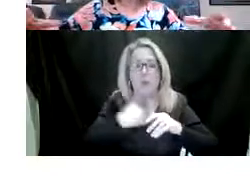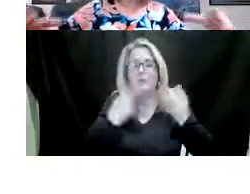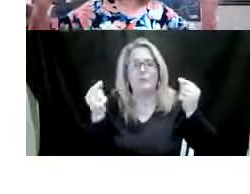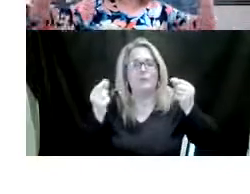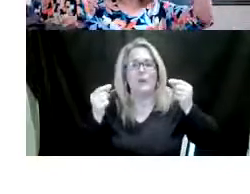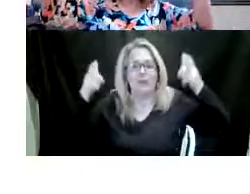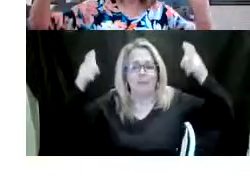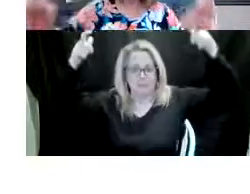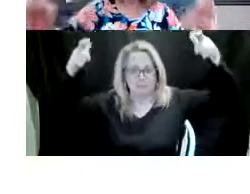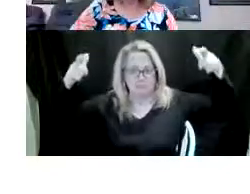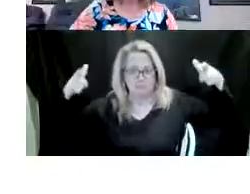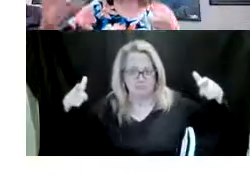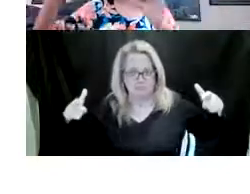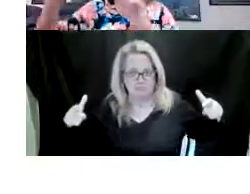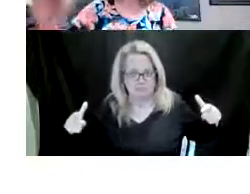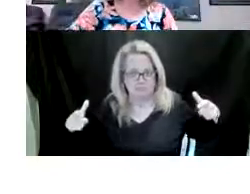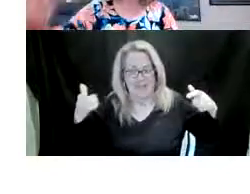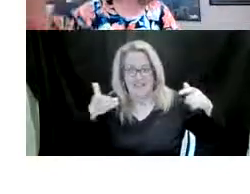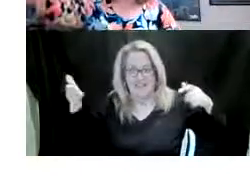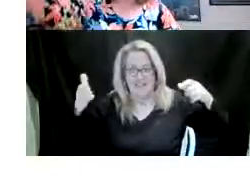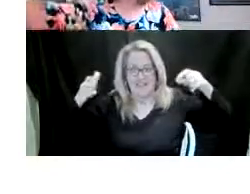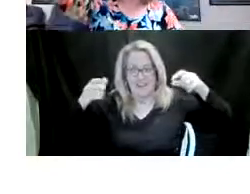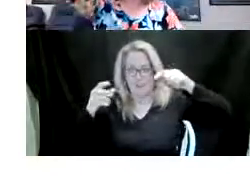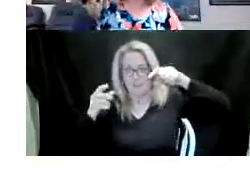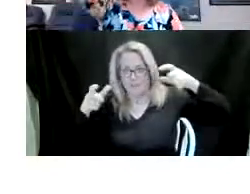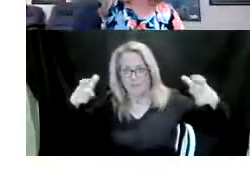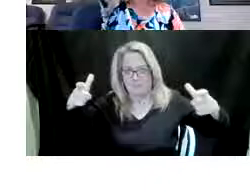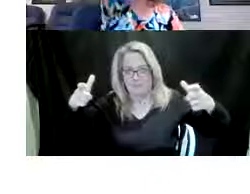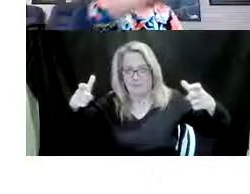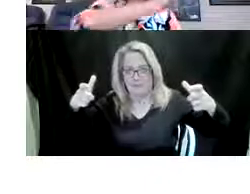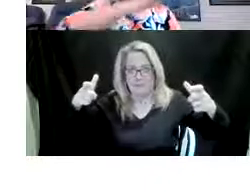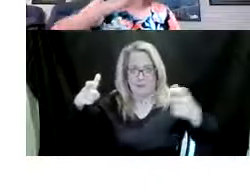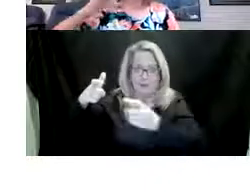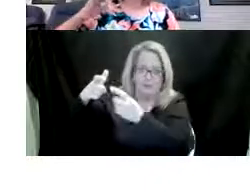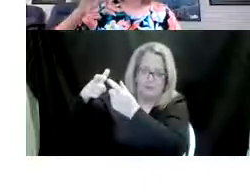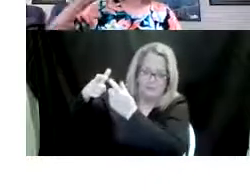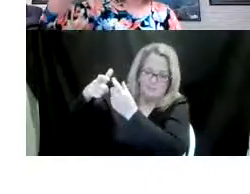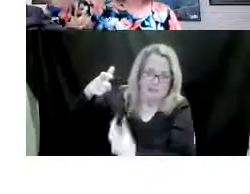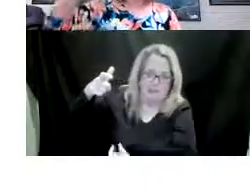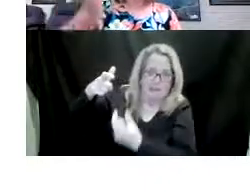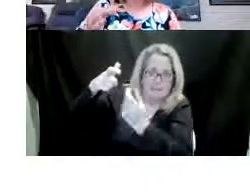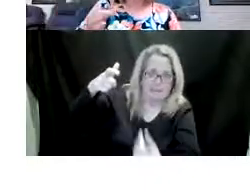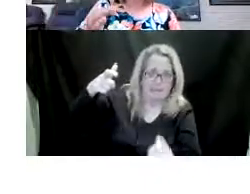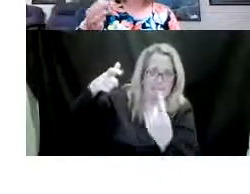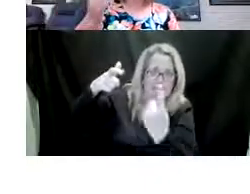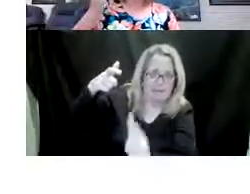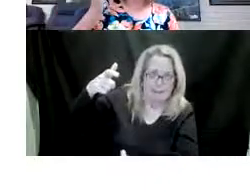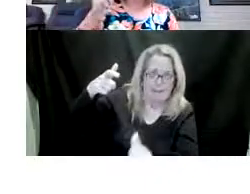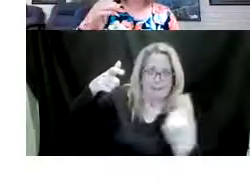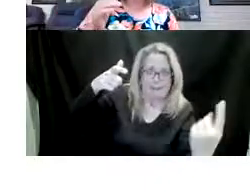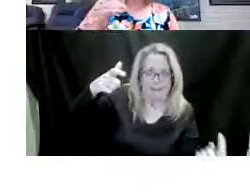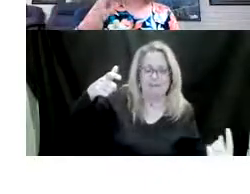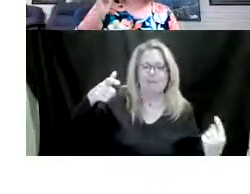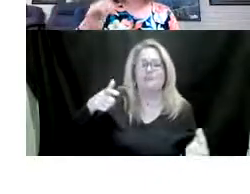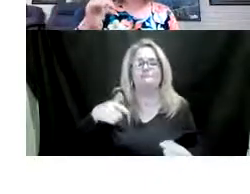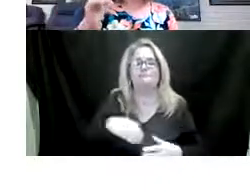hoop hanger that had things hanging down from it periodically around the hula hoop that were also hanging from